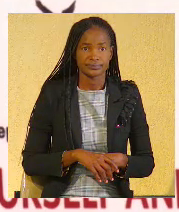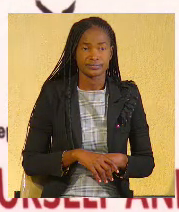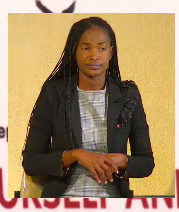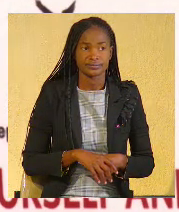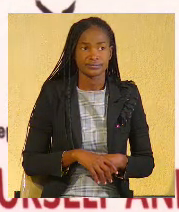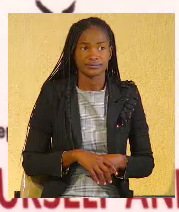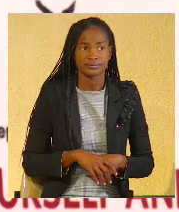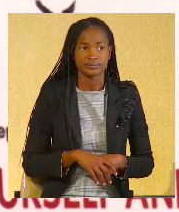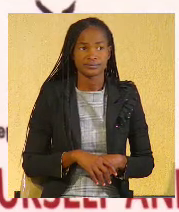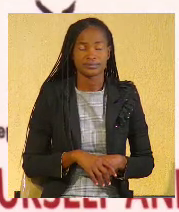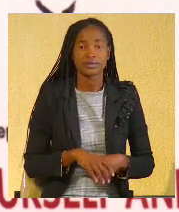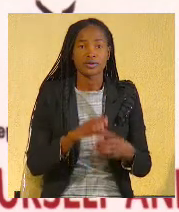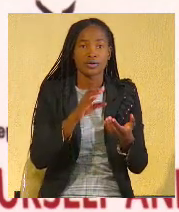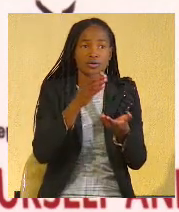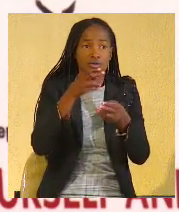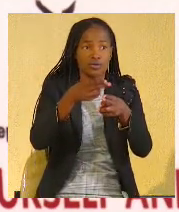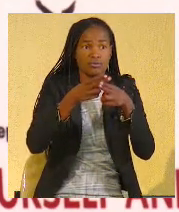SMEs Assistance Loan Scheme.